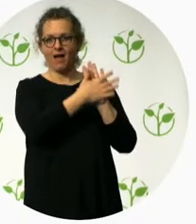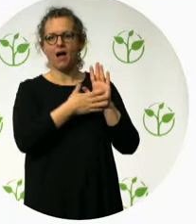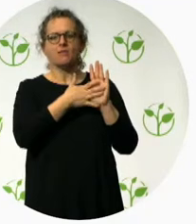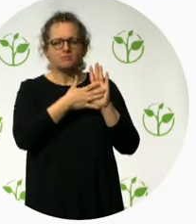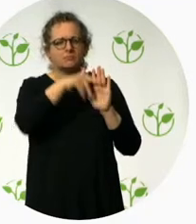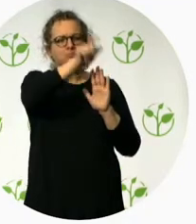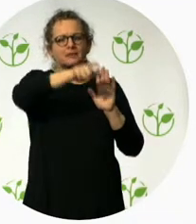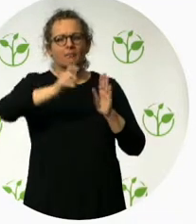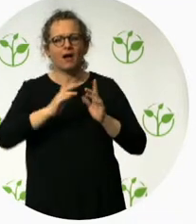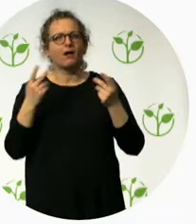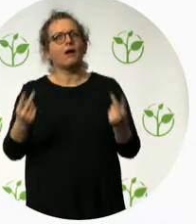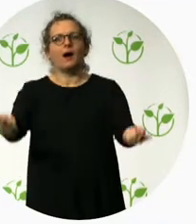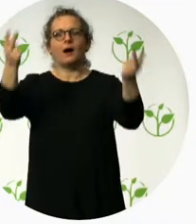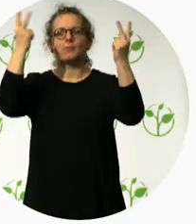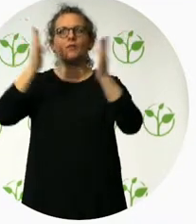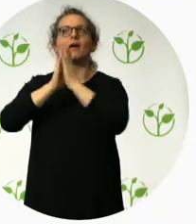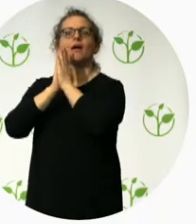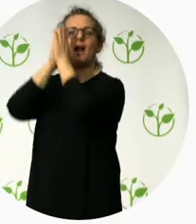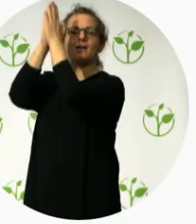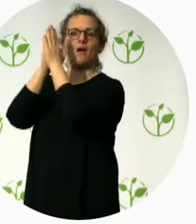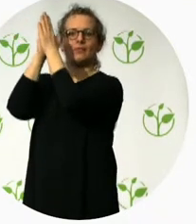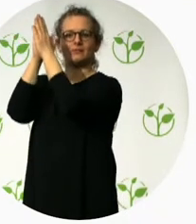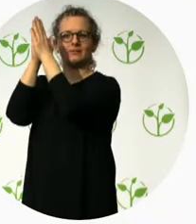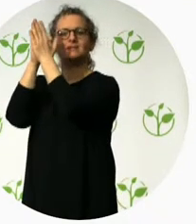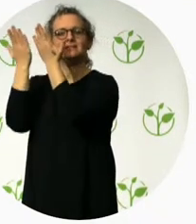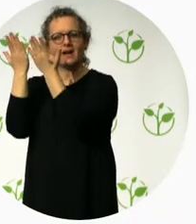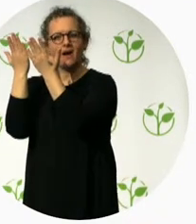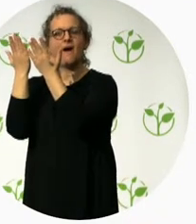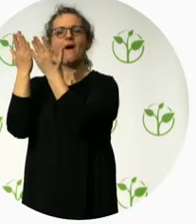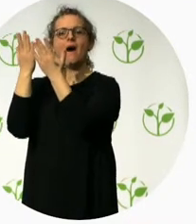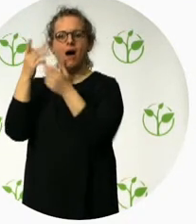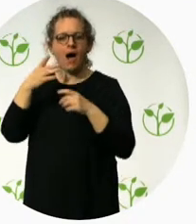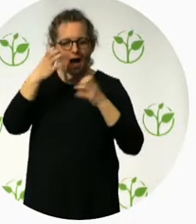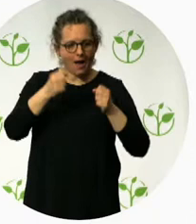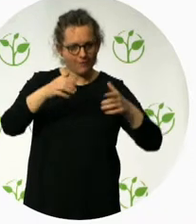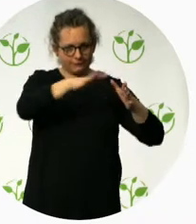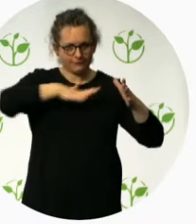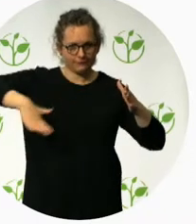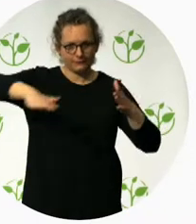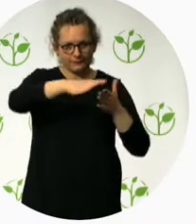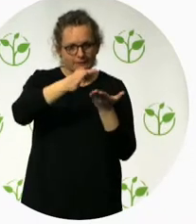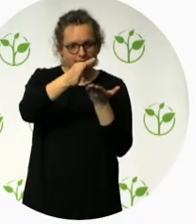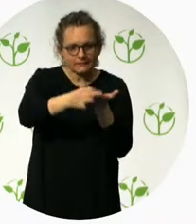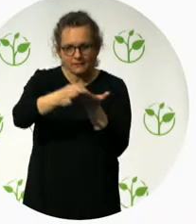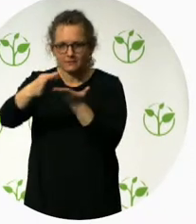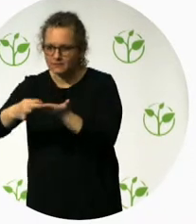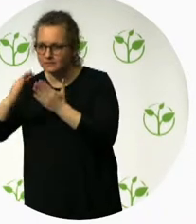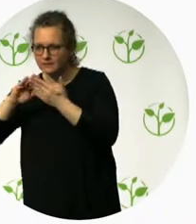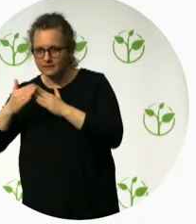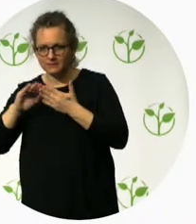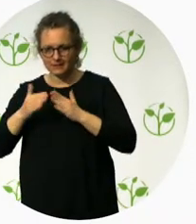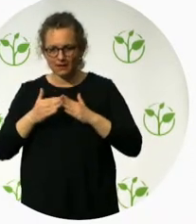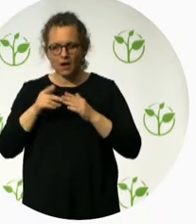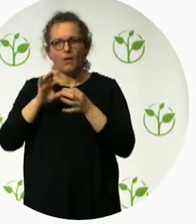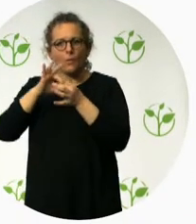people to visit religious places of worship, engage in religious activities, and that becomes, for most older people, their main